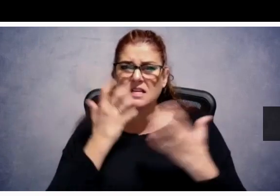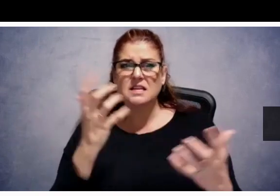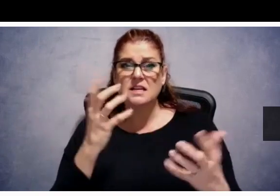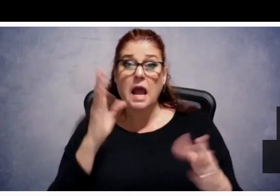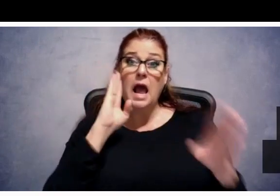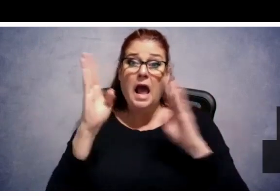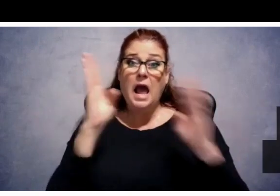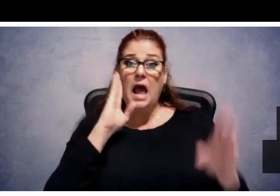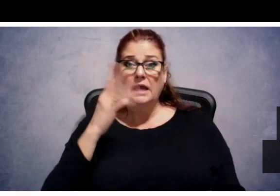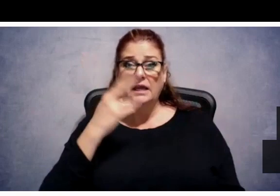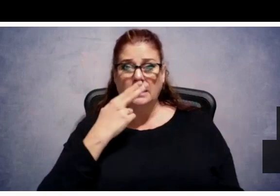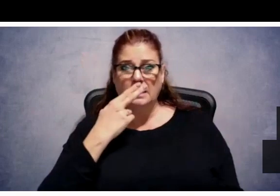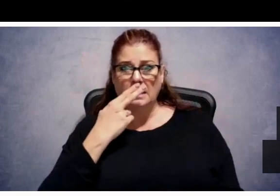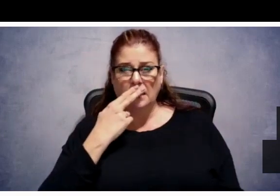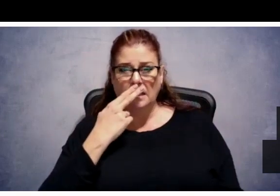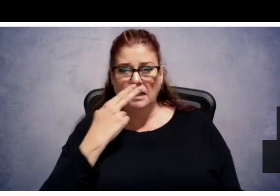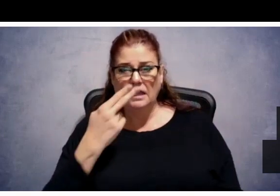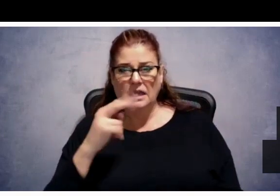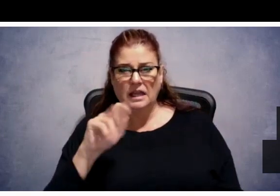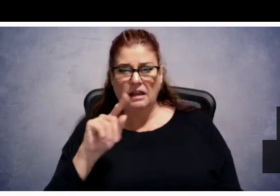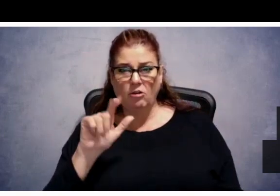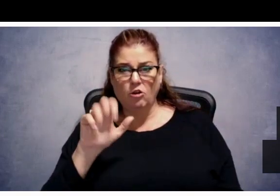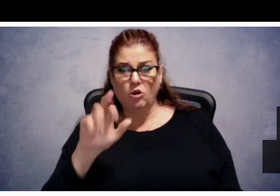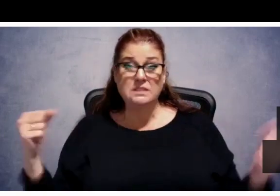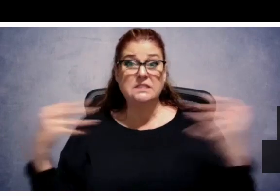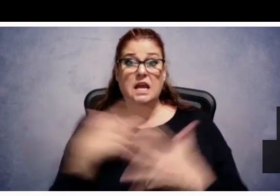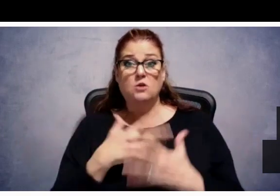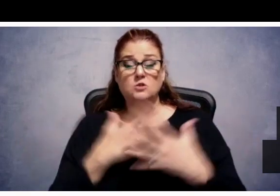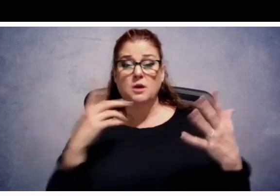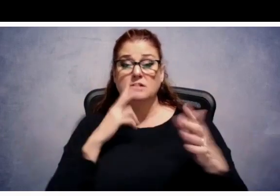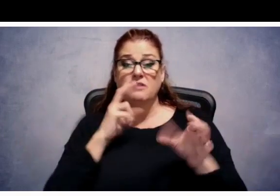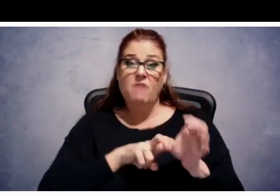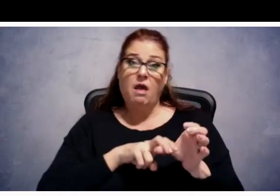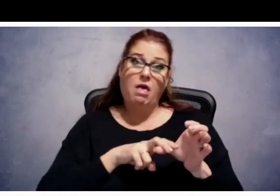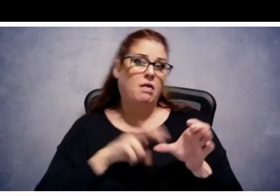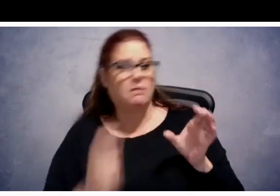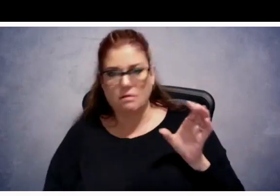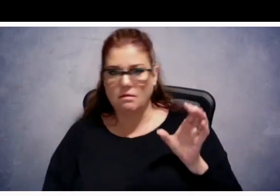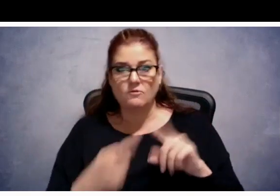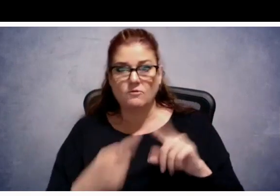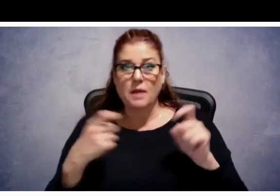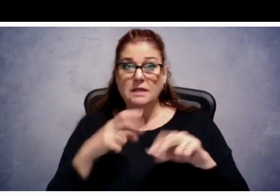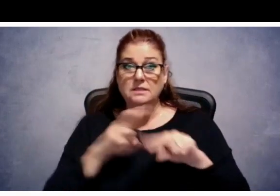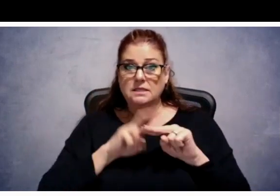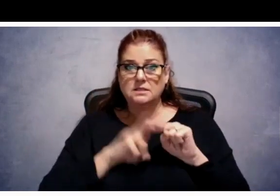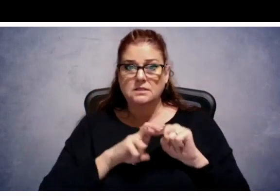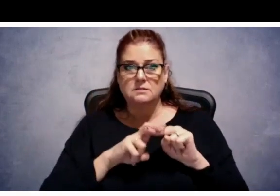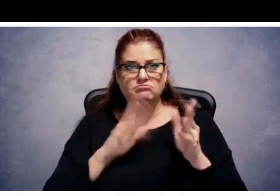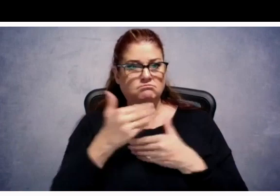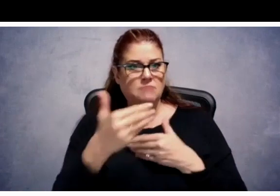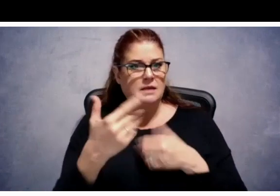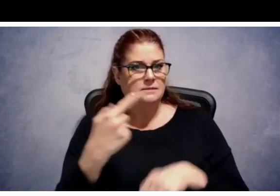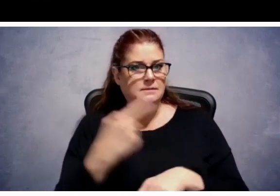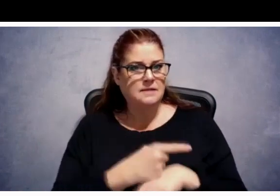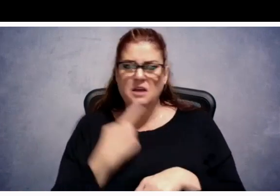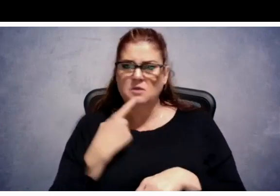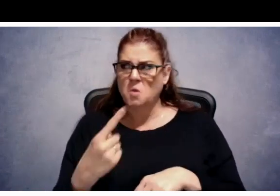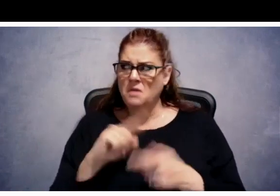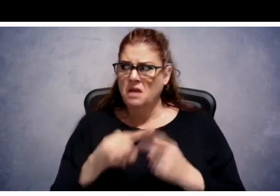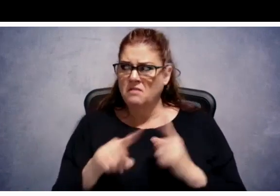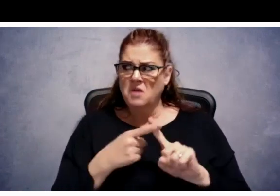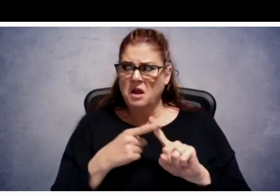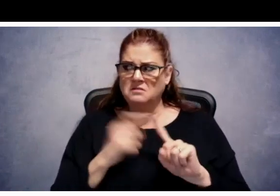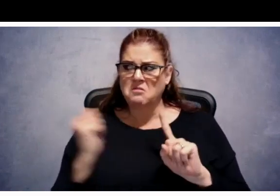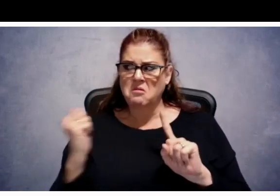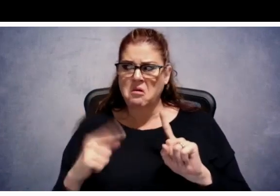Hitler!" It scared me so much I nearly fell out of my seat. The next day, I told my friends